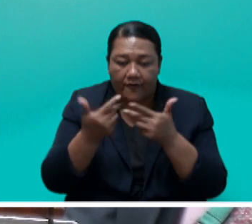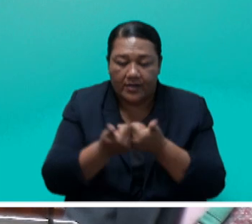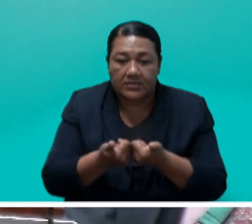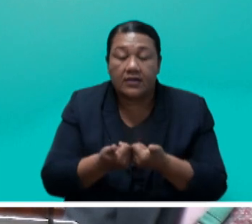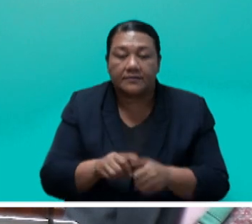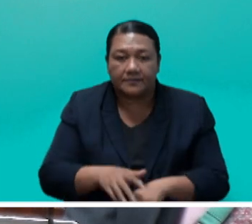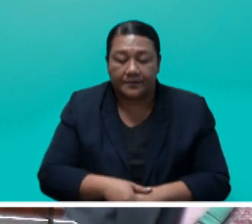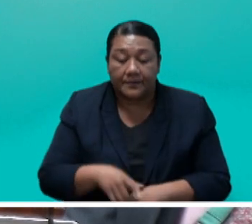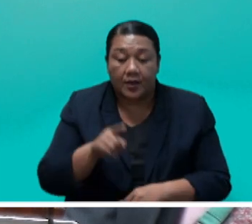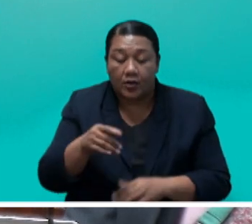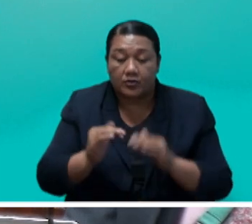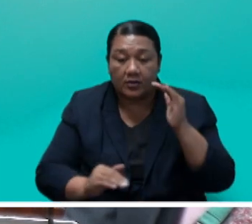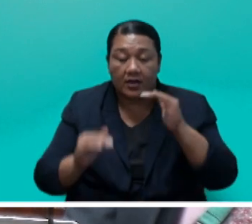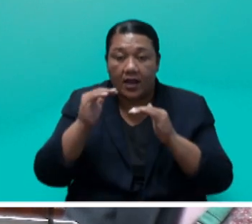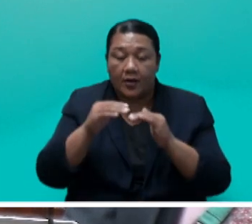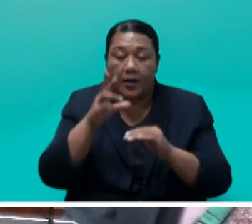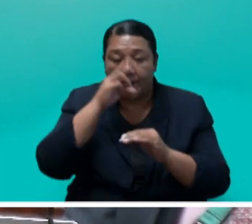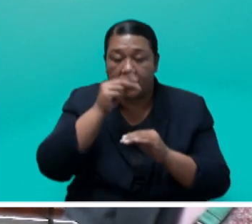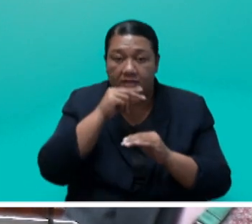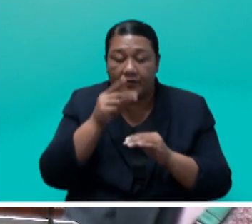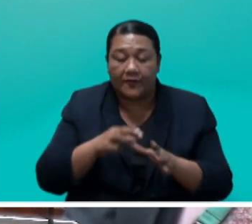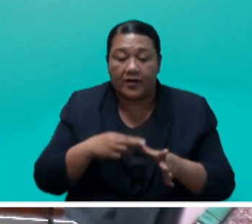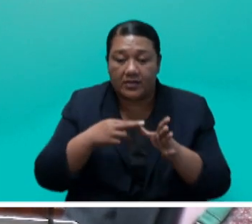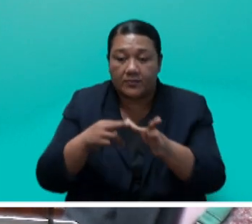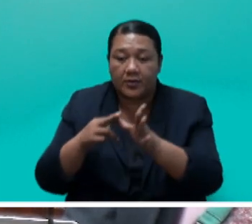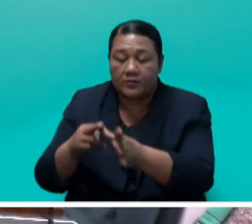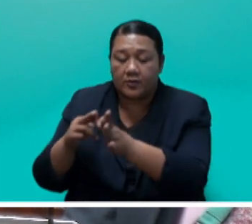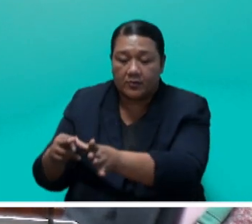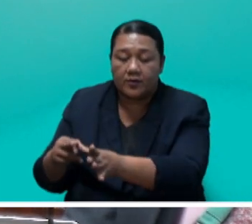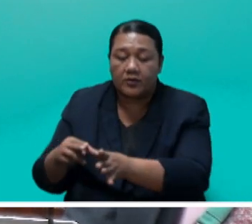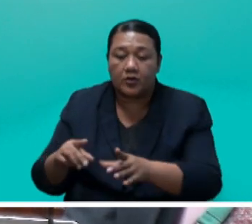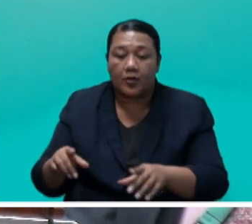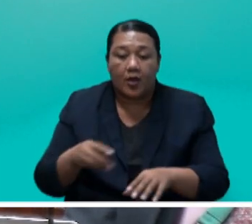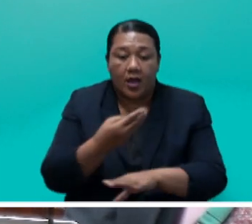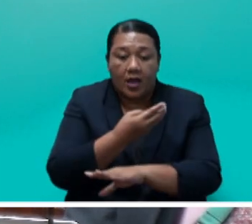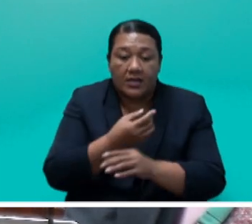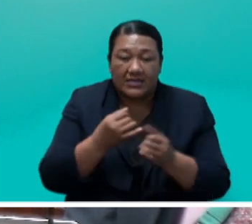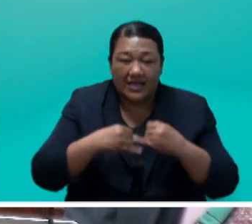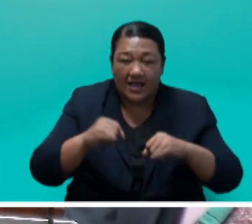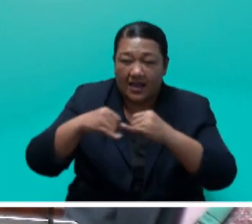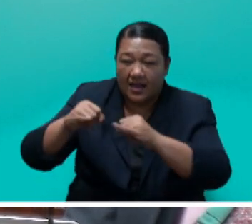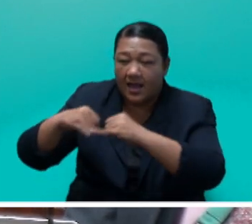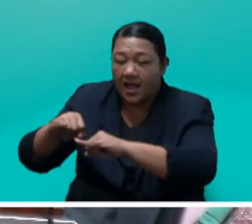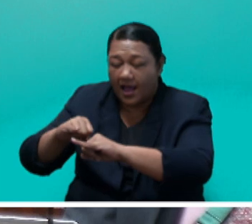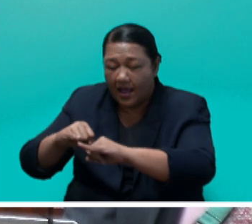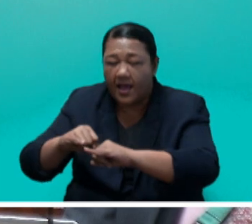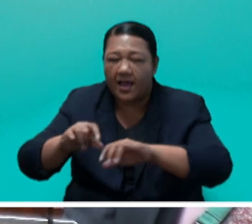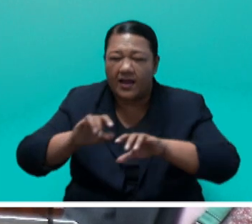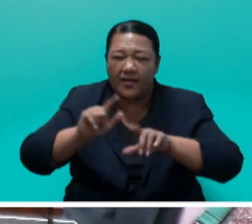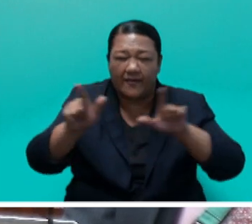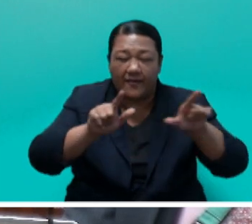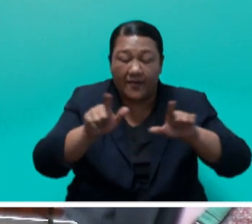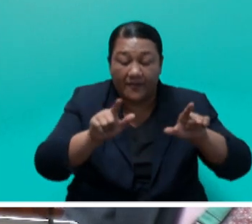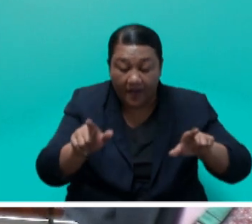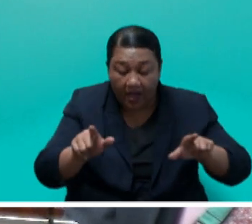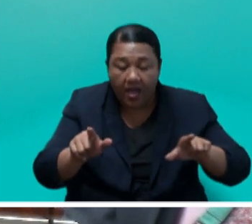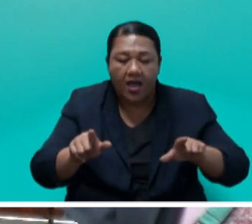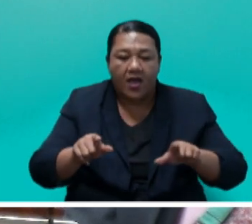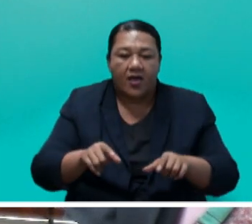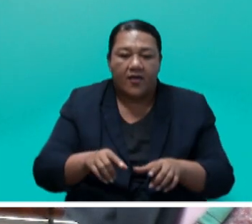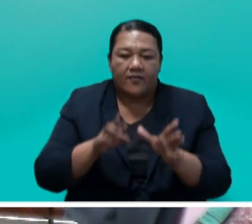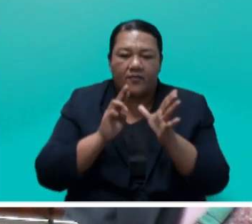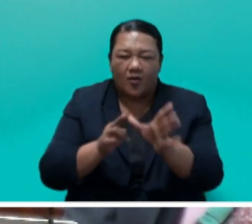also enhance our ability to respond effectively to maritime challenges, including environment protection, safety, and security.